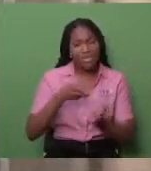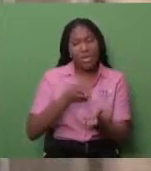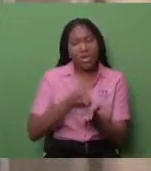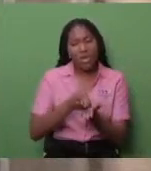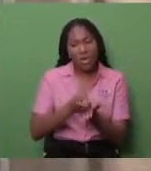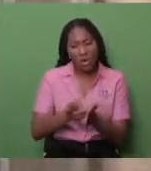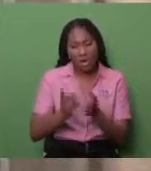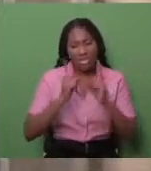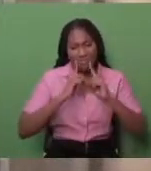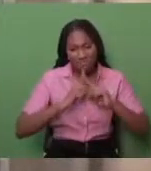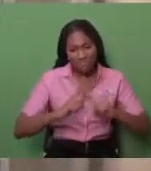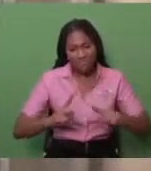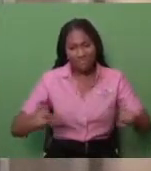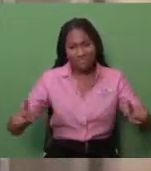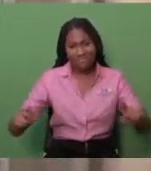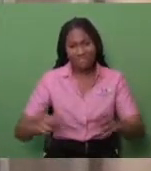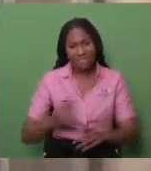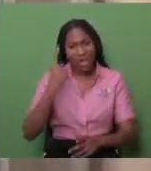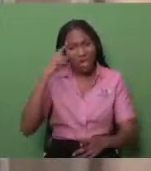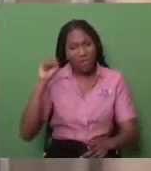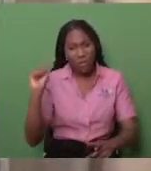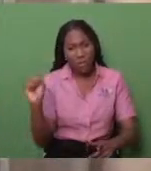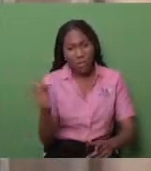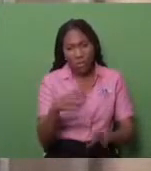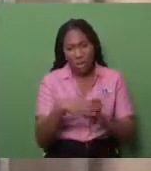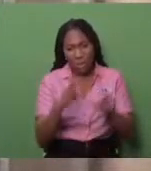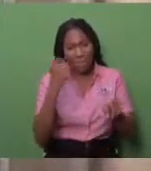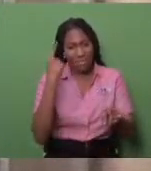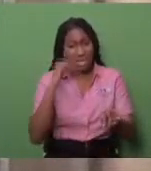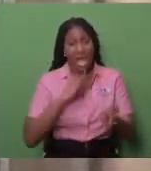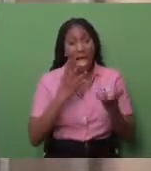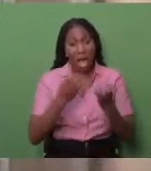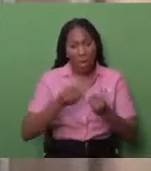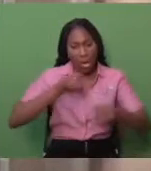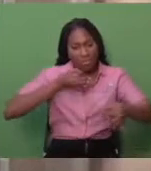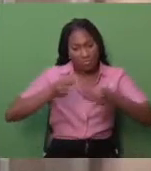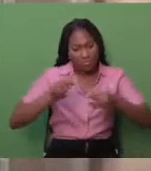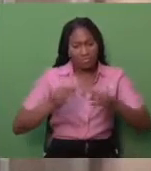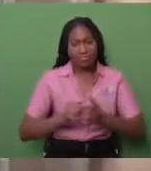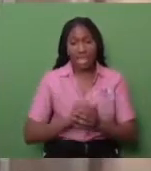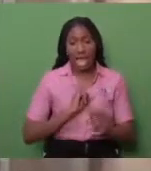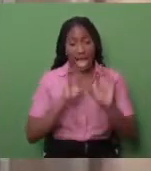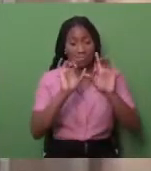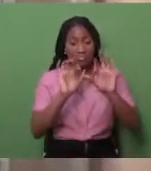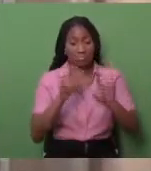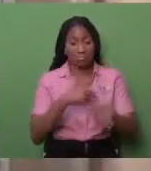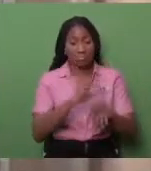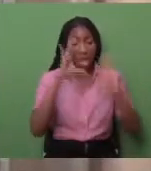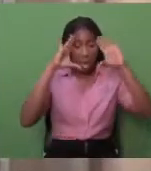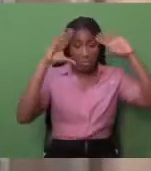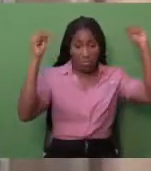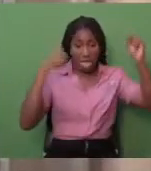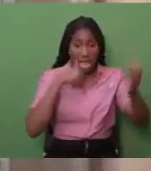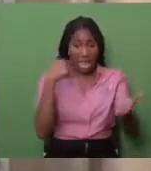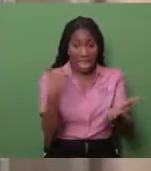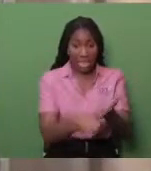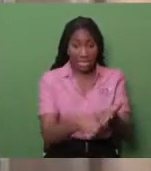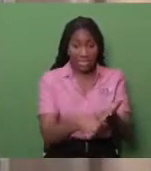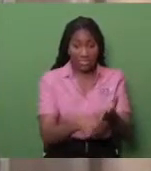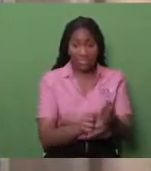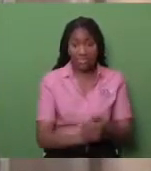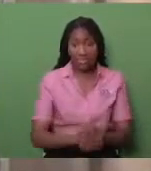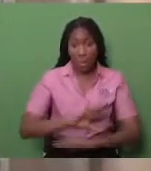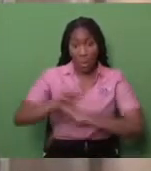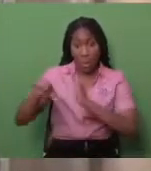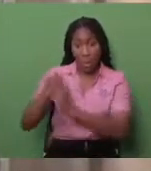regard, I wish to state that I have written to Her Excellency the President, a letter that has been signed by all 19